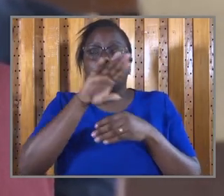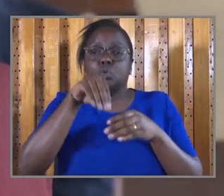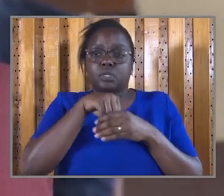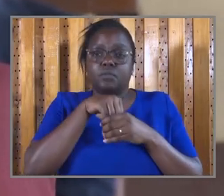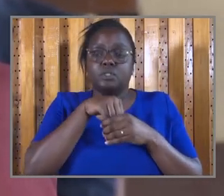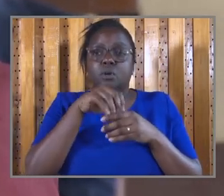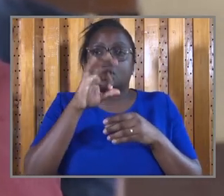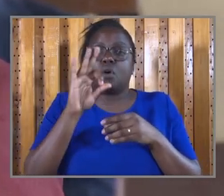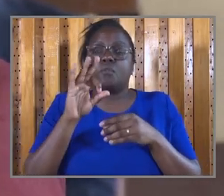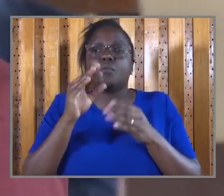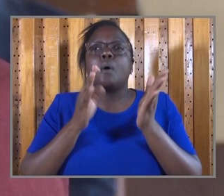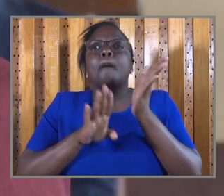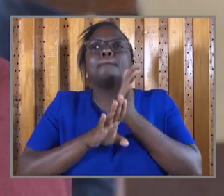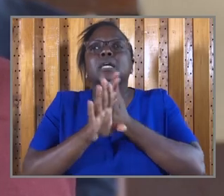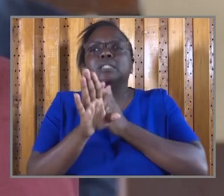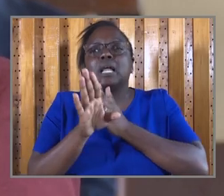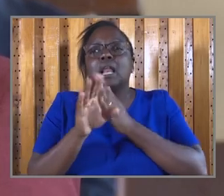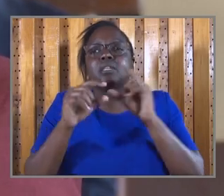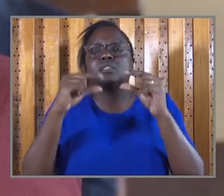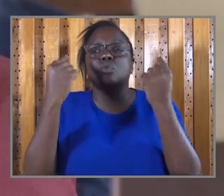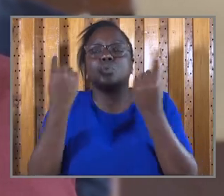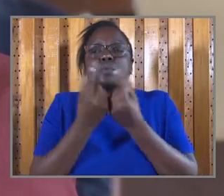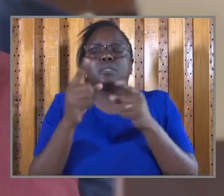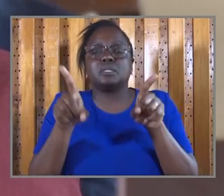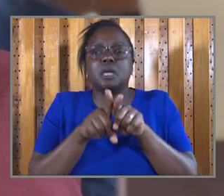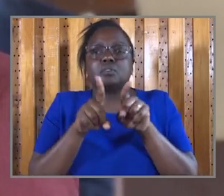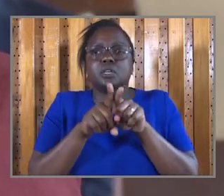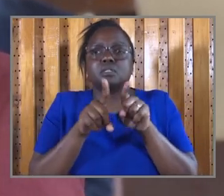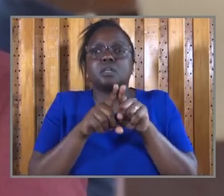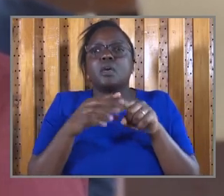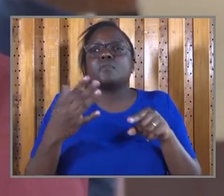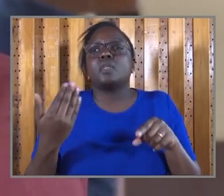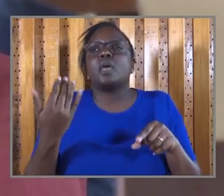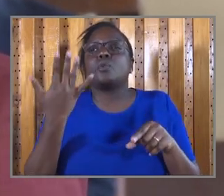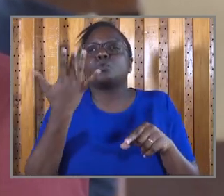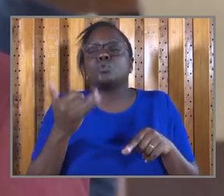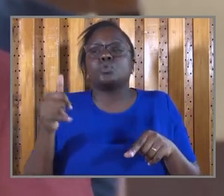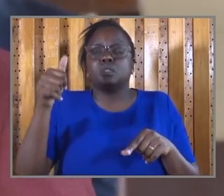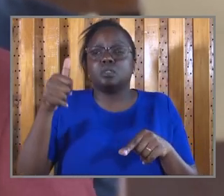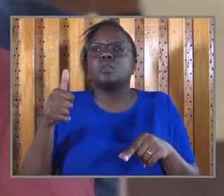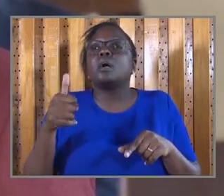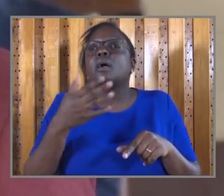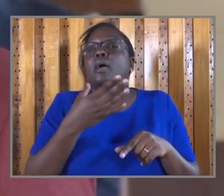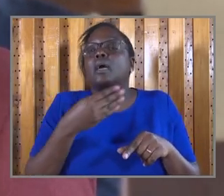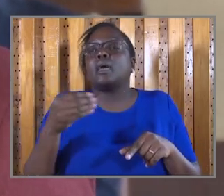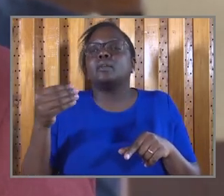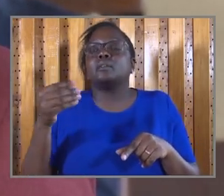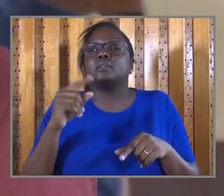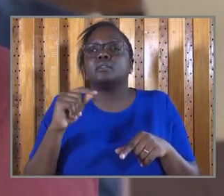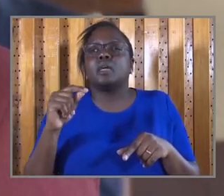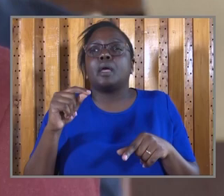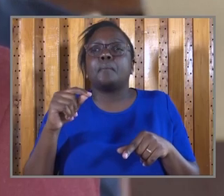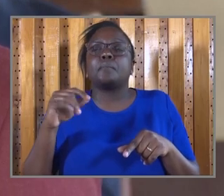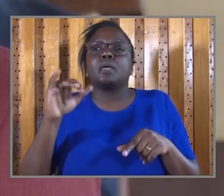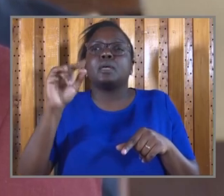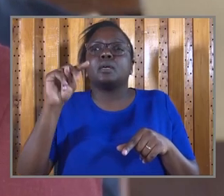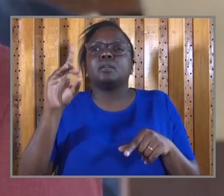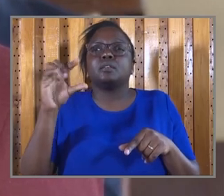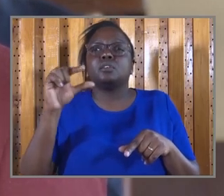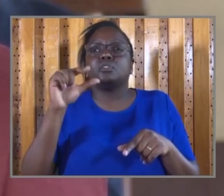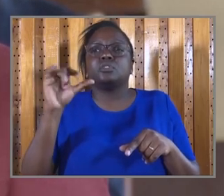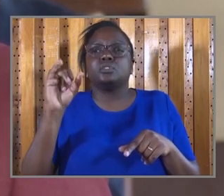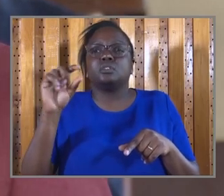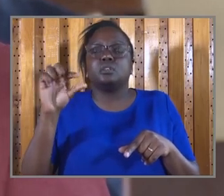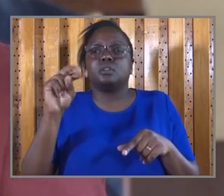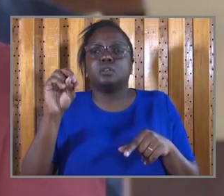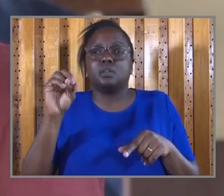inclusivity of marginalized groups, such as the youths and indigenous communities. And